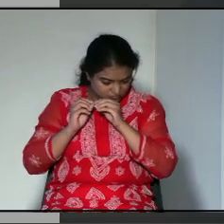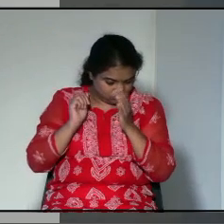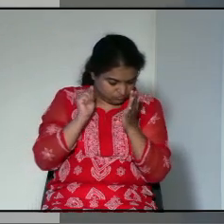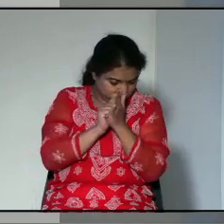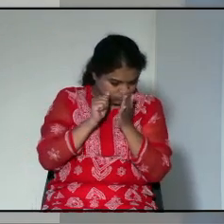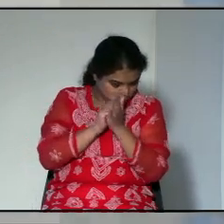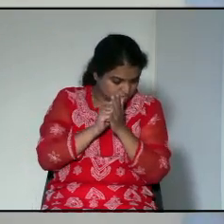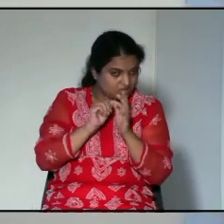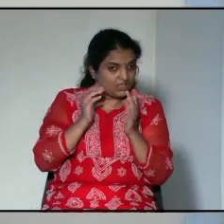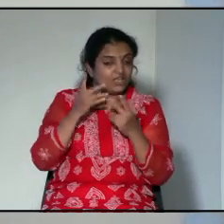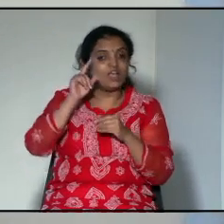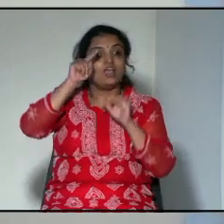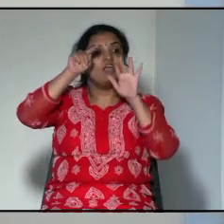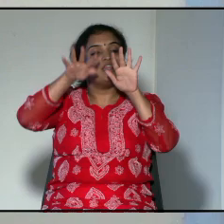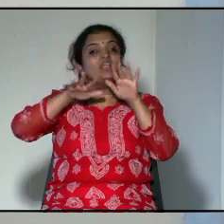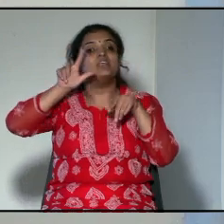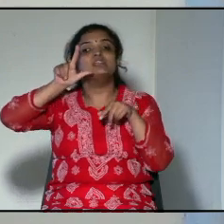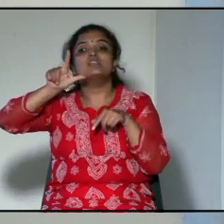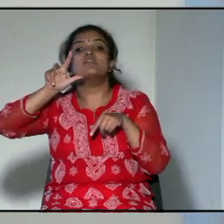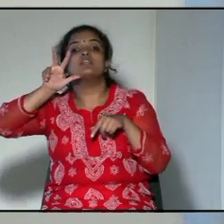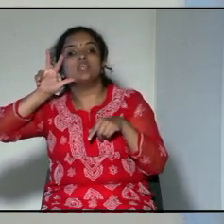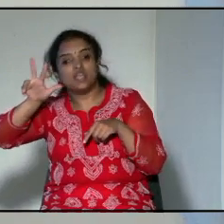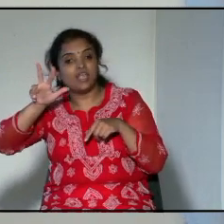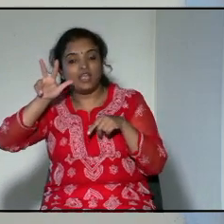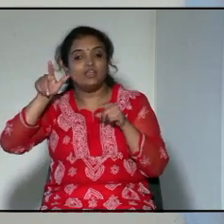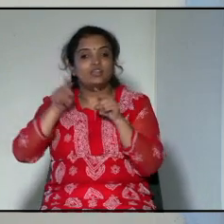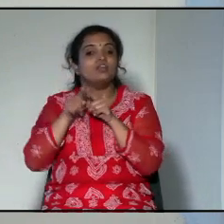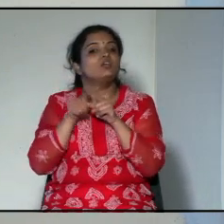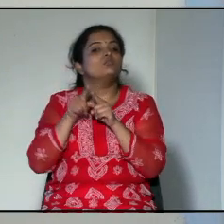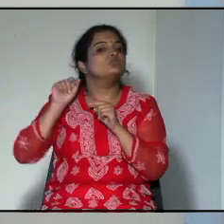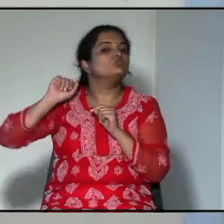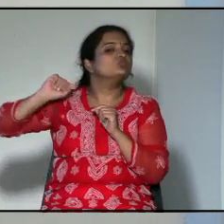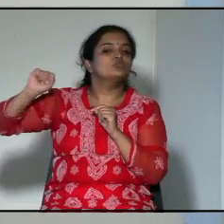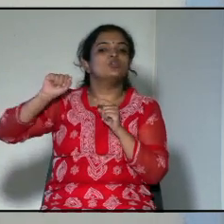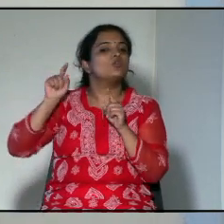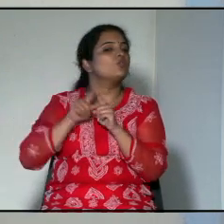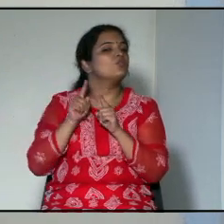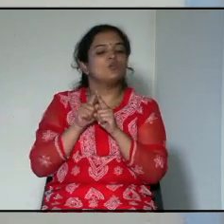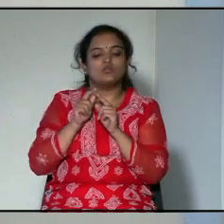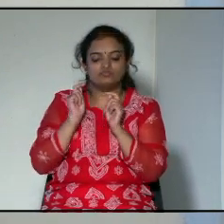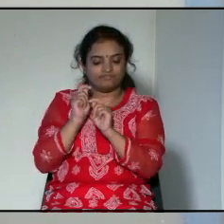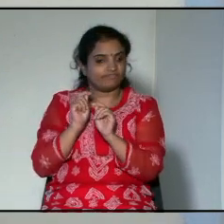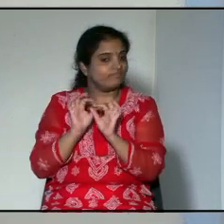the artist was well trenched in the development of her own sculpting practice,